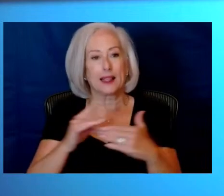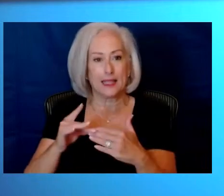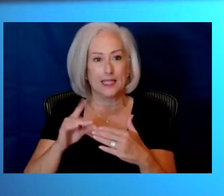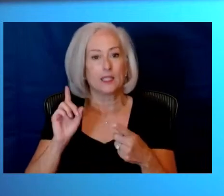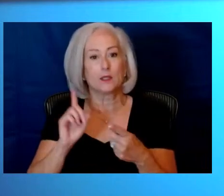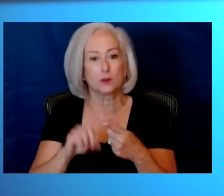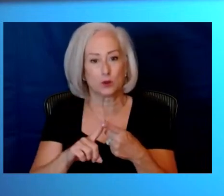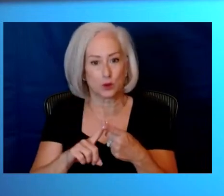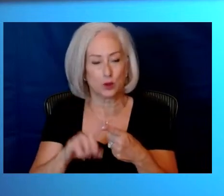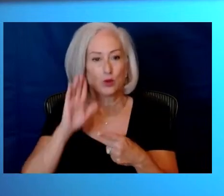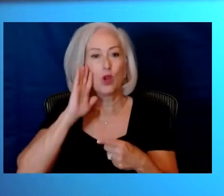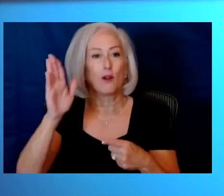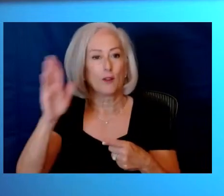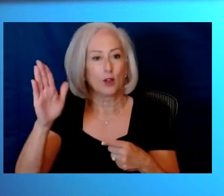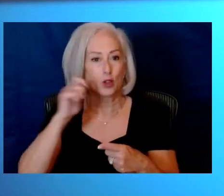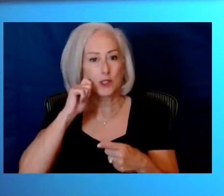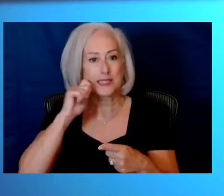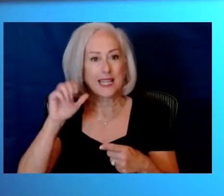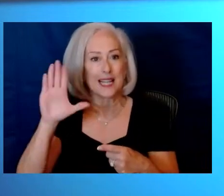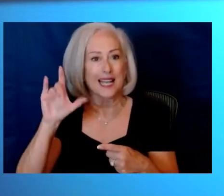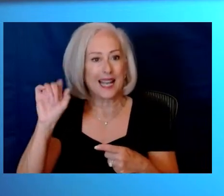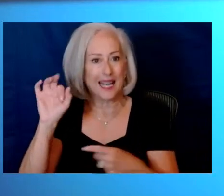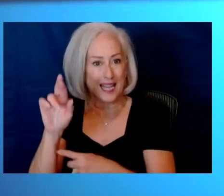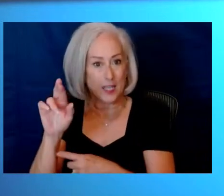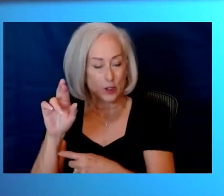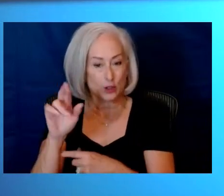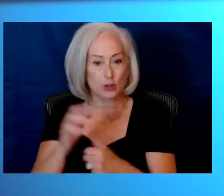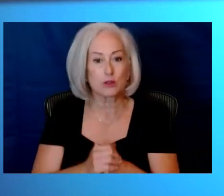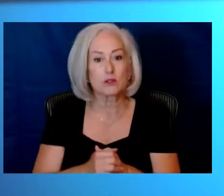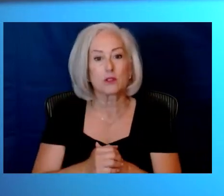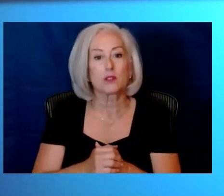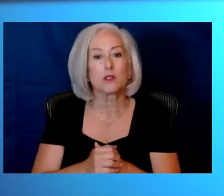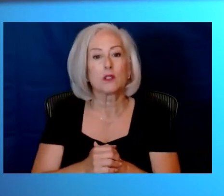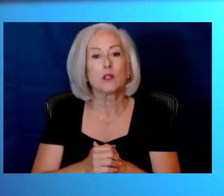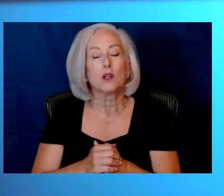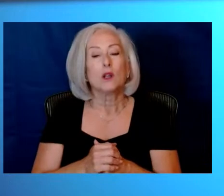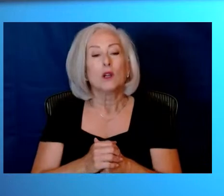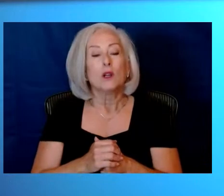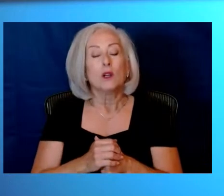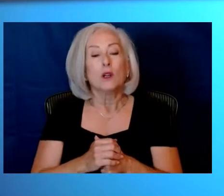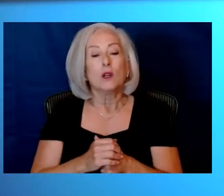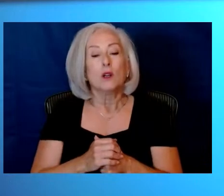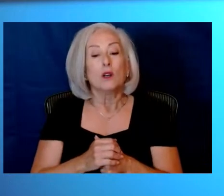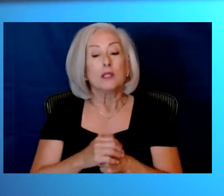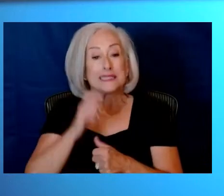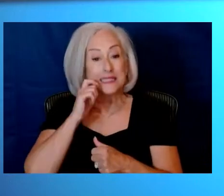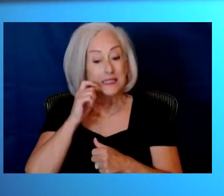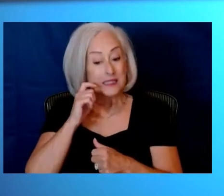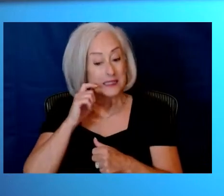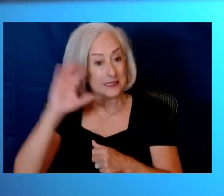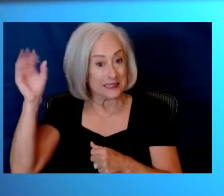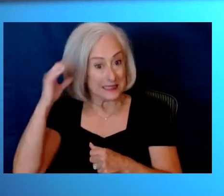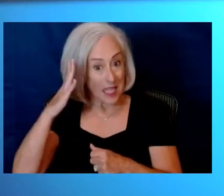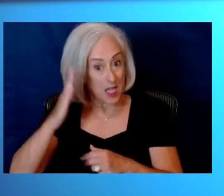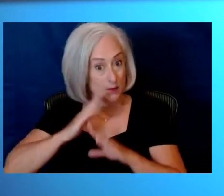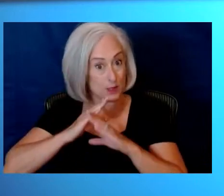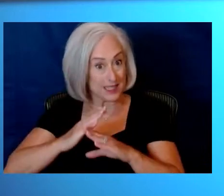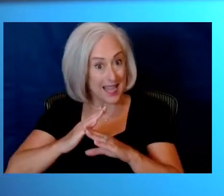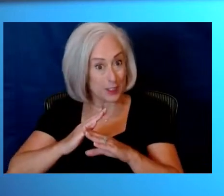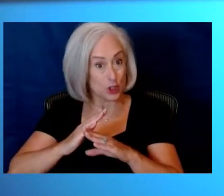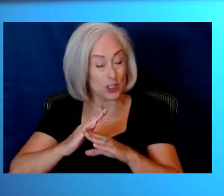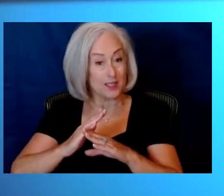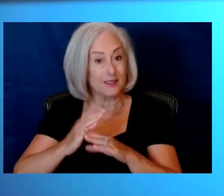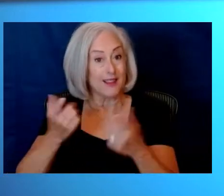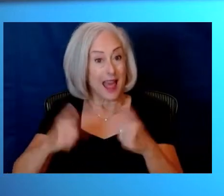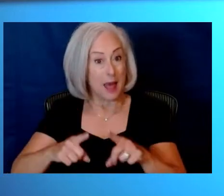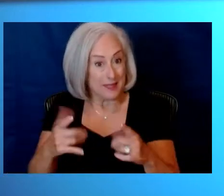future skin cancer. And the way we are practicing sun protection, it should be decreasing. Unfortunately, the results